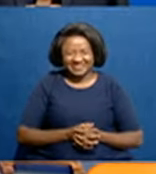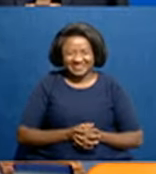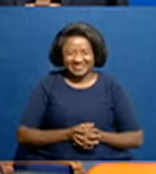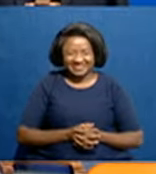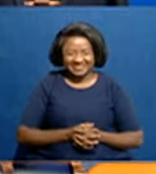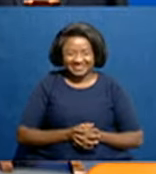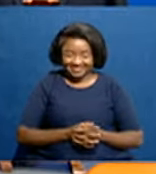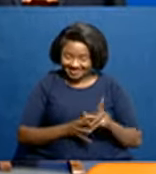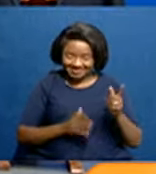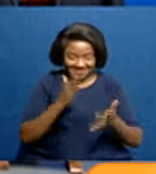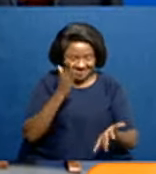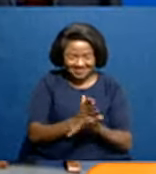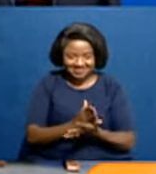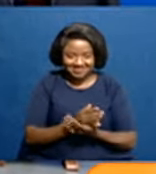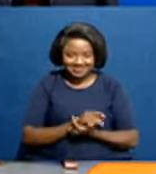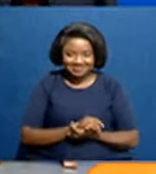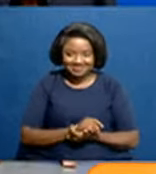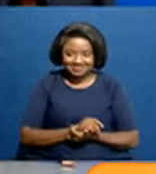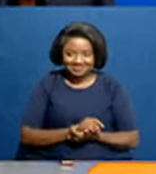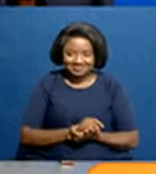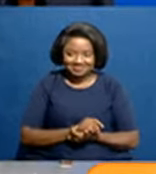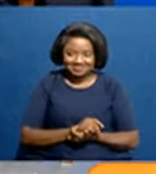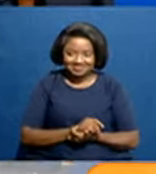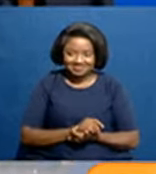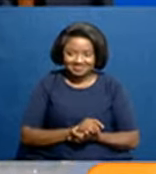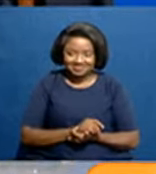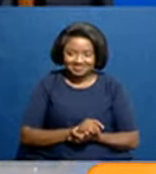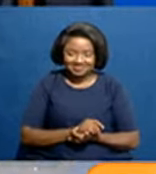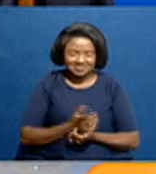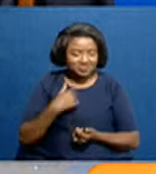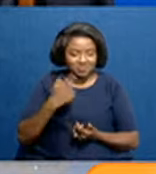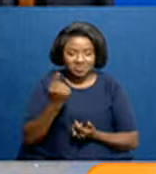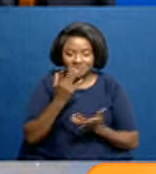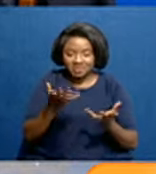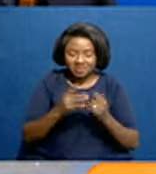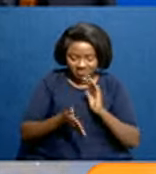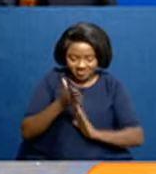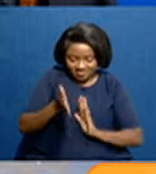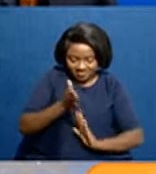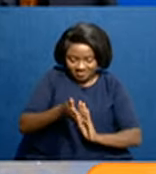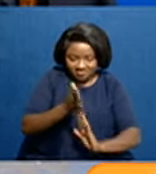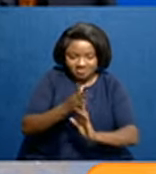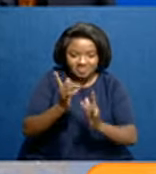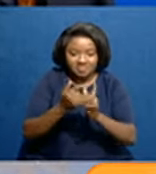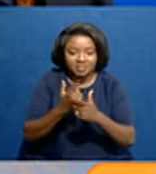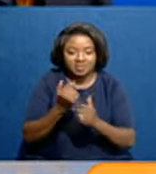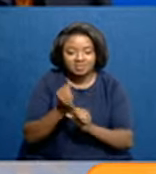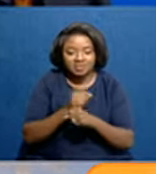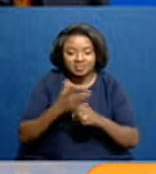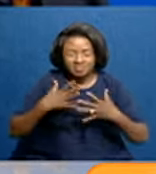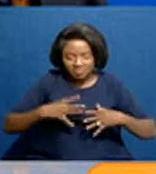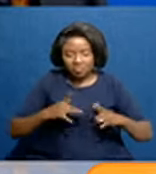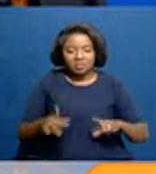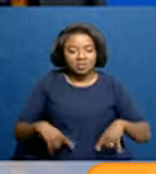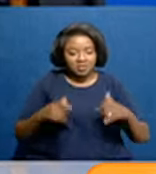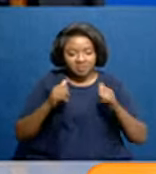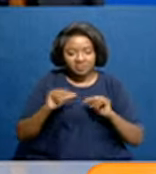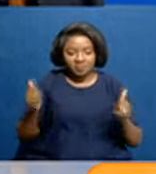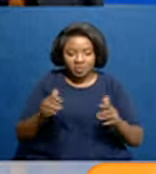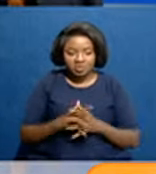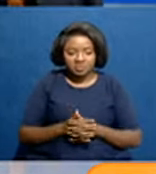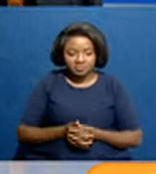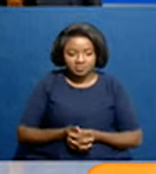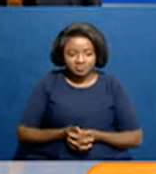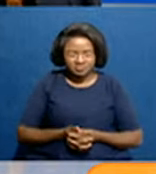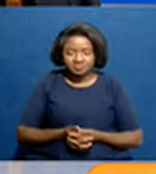This thing is real. It's not fiction. We just need to accelerate it. Yes. So that we can make sure that our people stop living in squalor. James Baragu